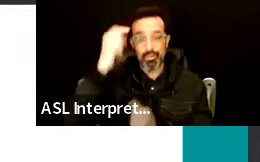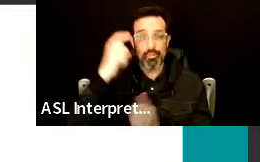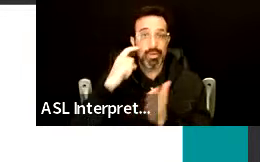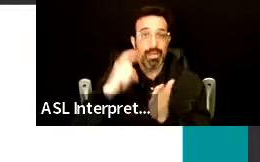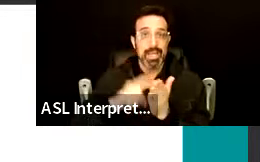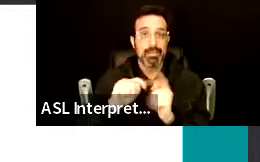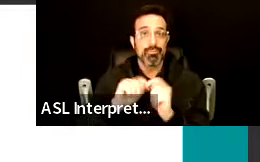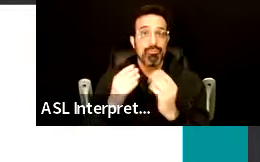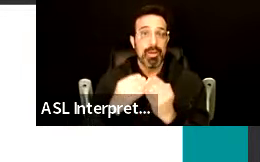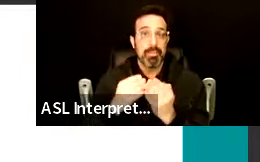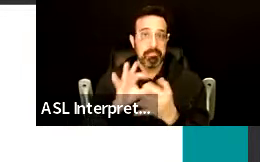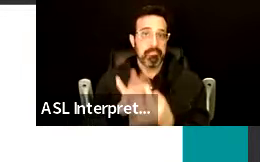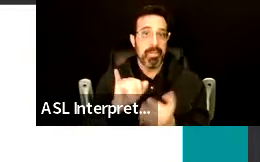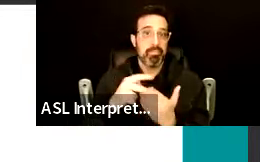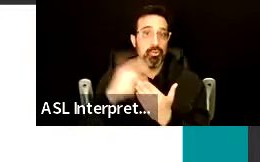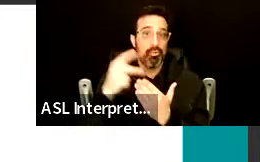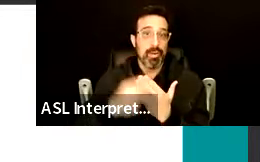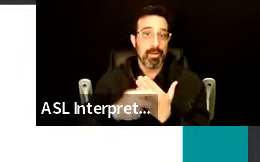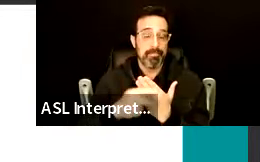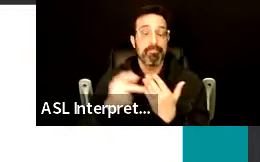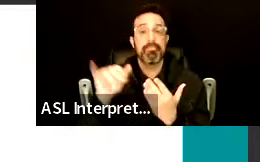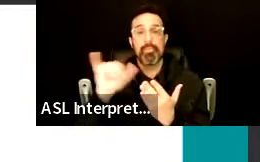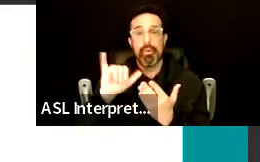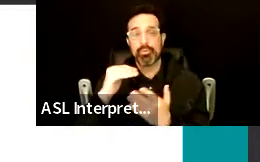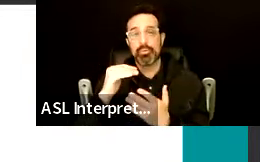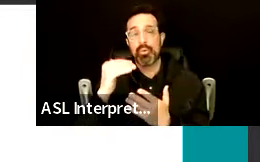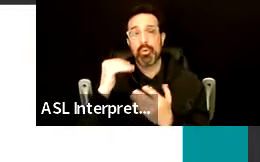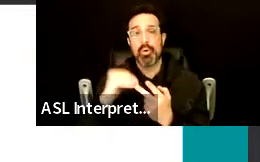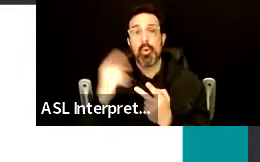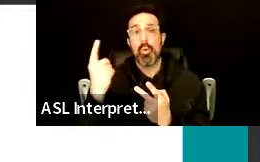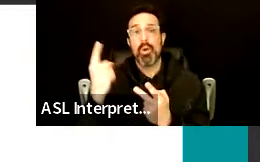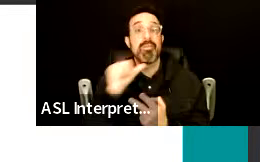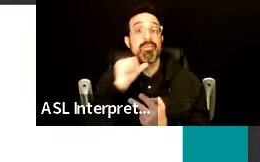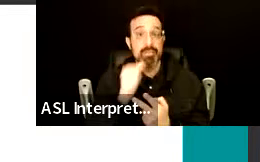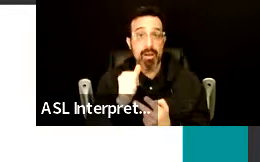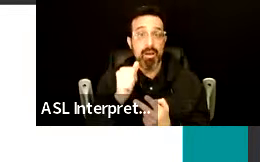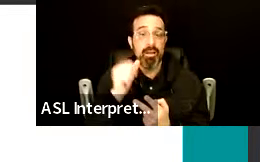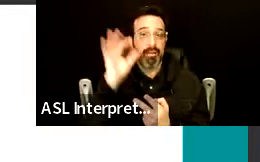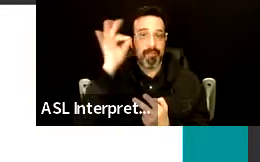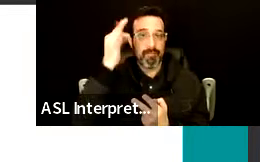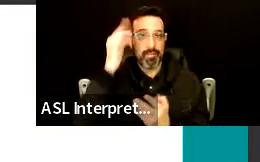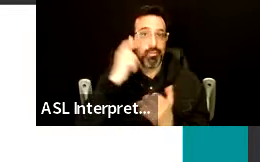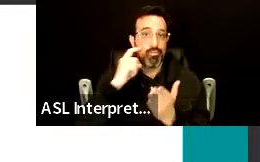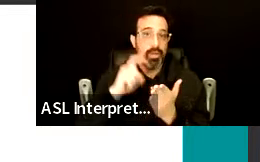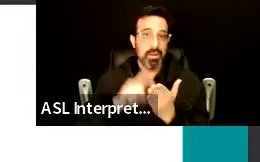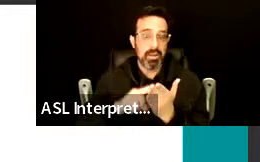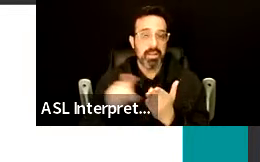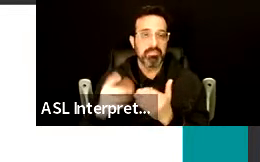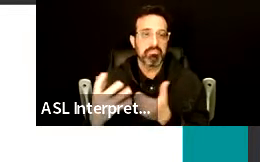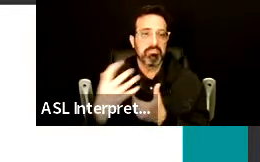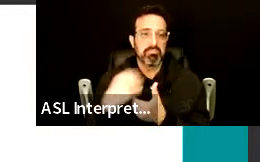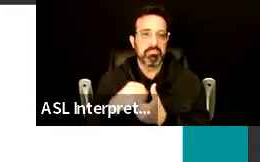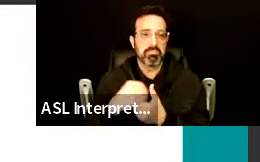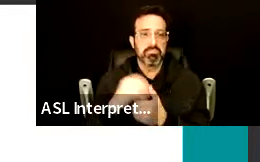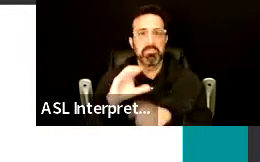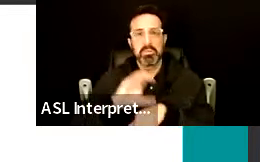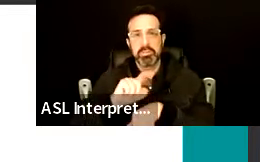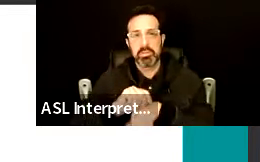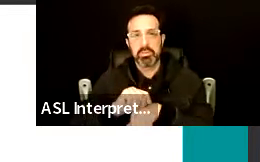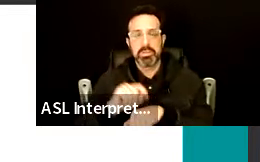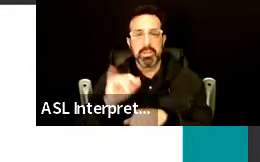this program. And we also have one non-federally recognized tribe who's engaging as a Section 106 consulting party on the program as